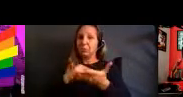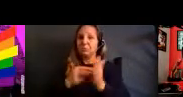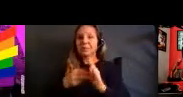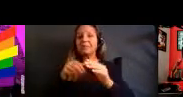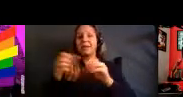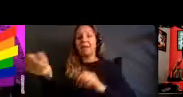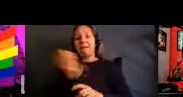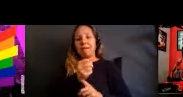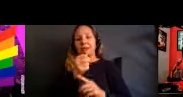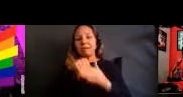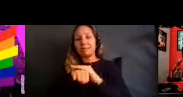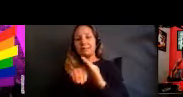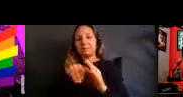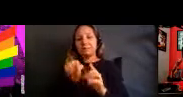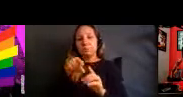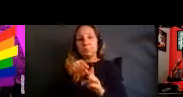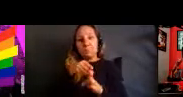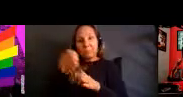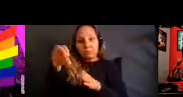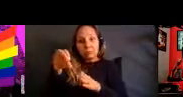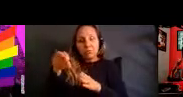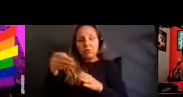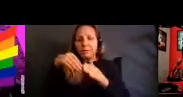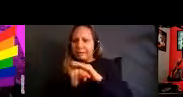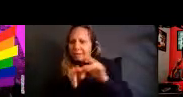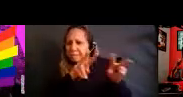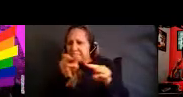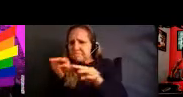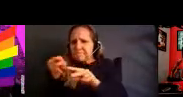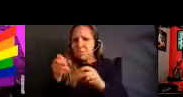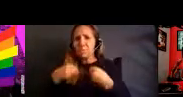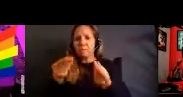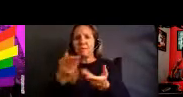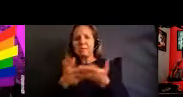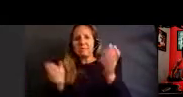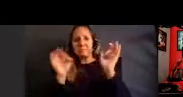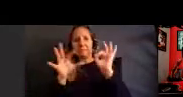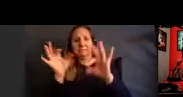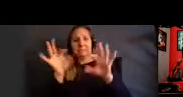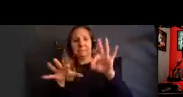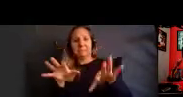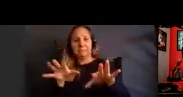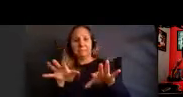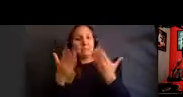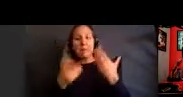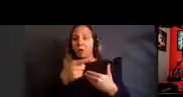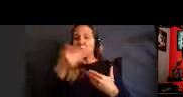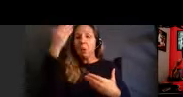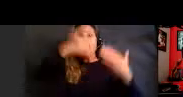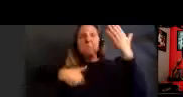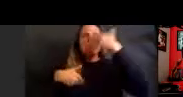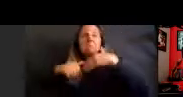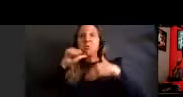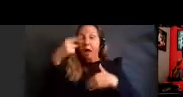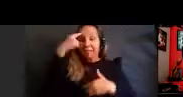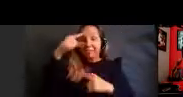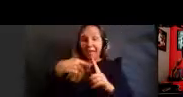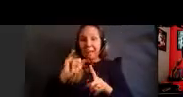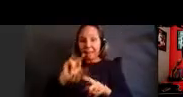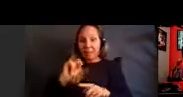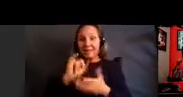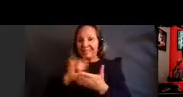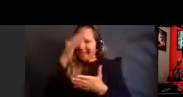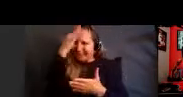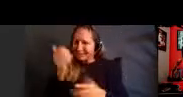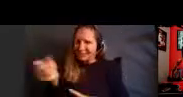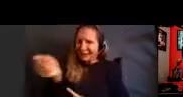your space, be able to give you some tips, be able to look at the things that you wouldn't necessarily consider otherwise. That's exactly why they're